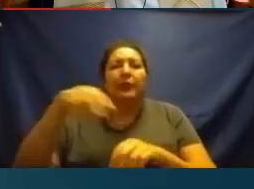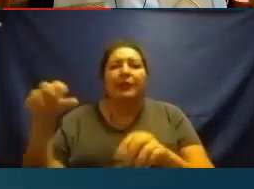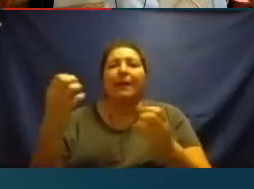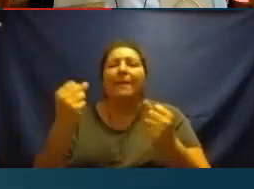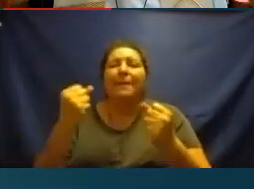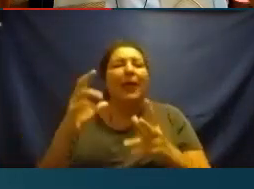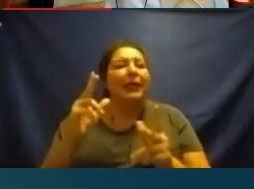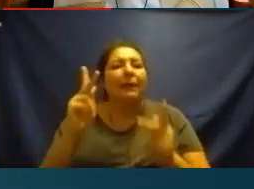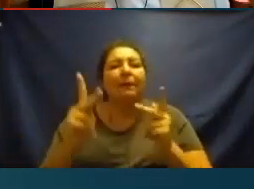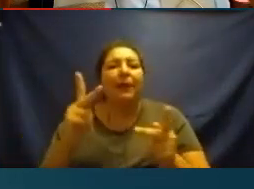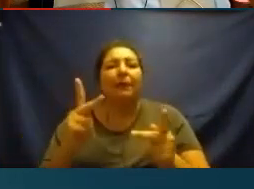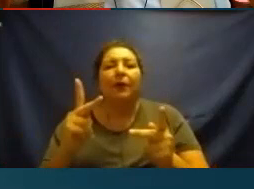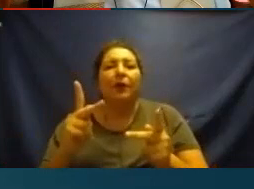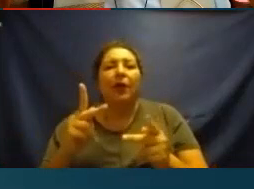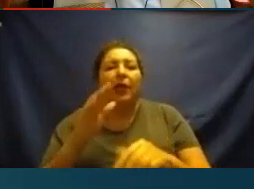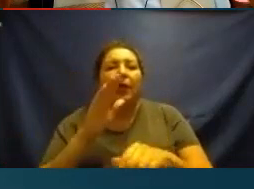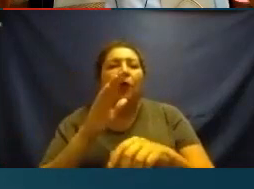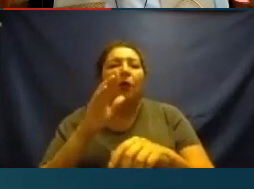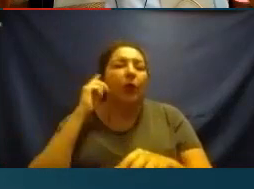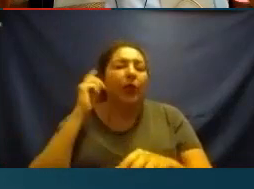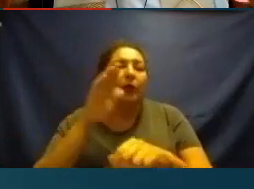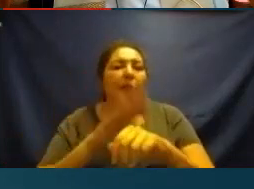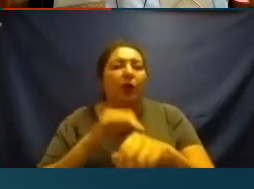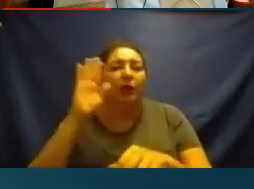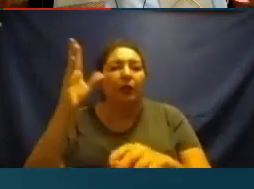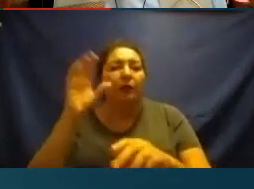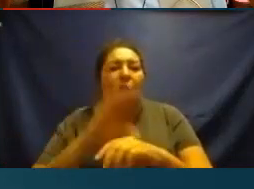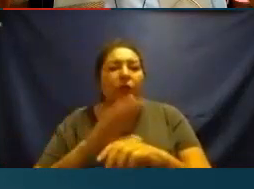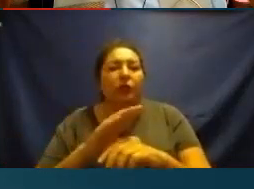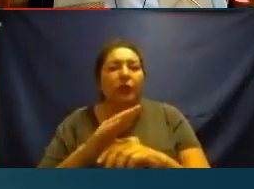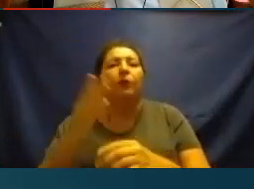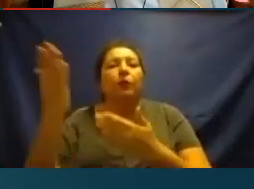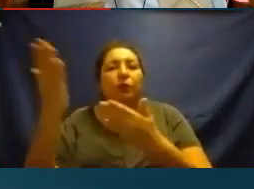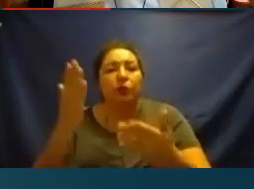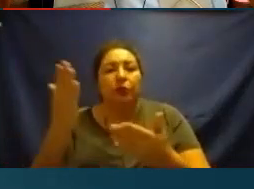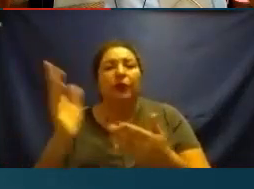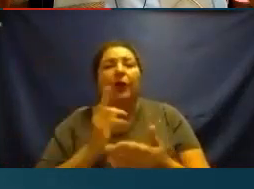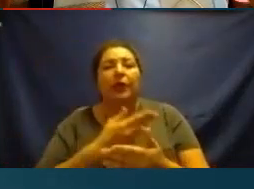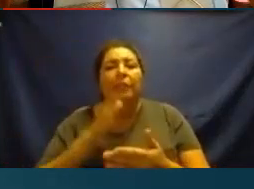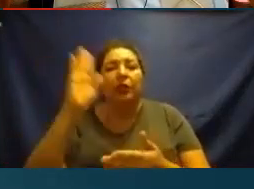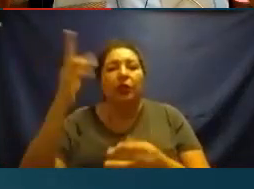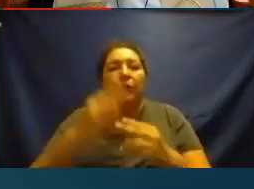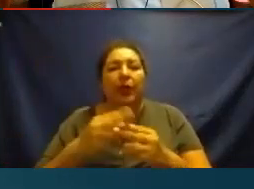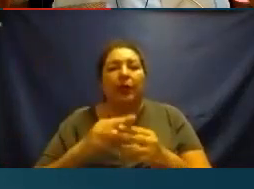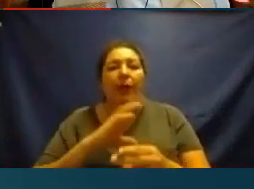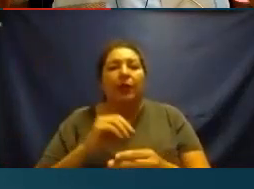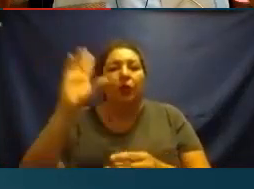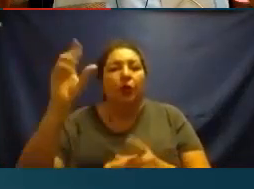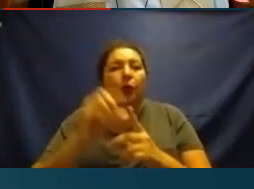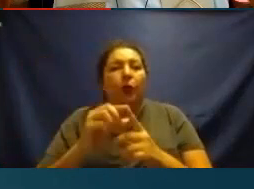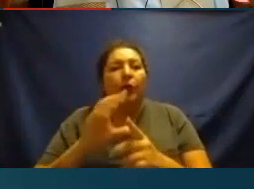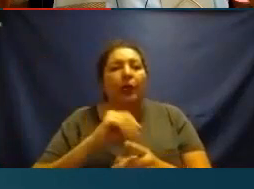your church, and who will serve us in your name with your word and your gifts. Lord, in your